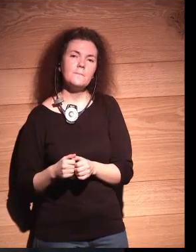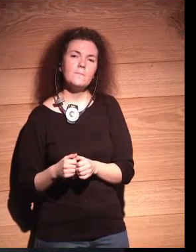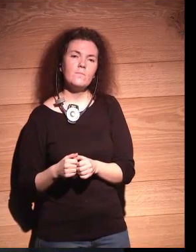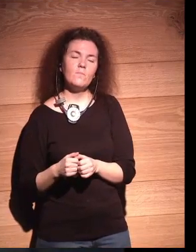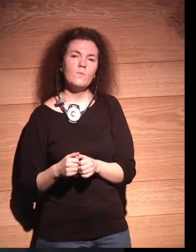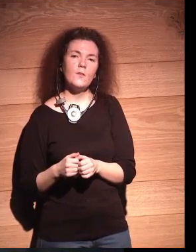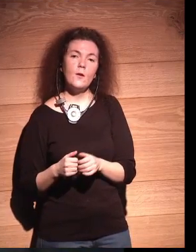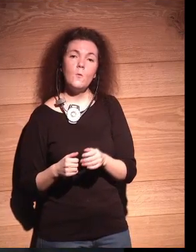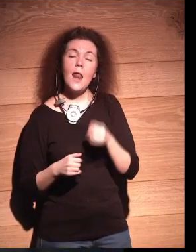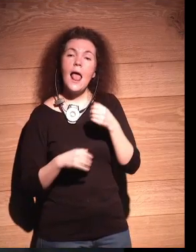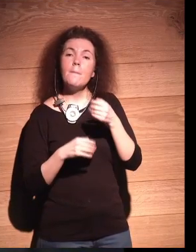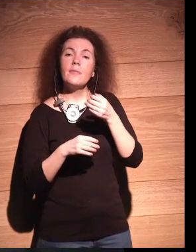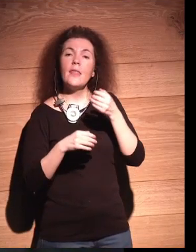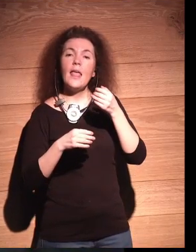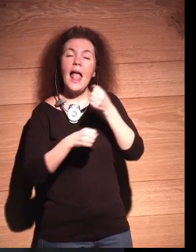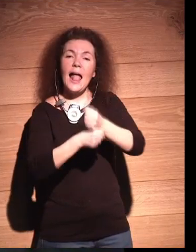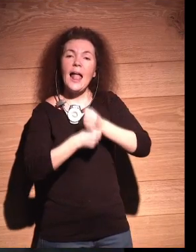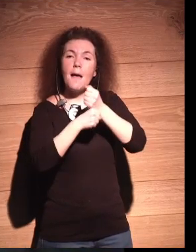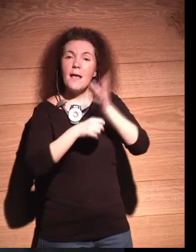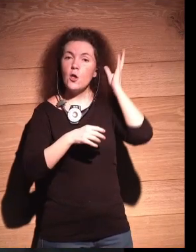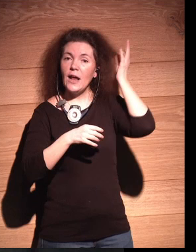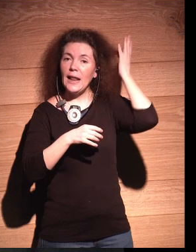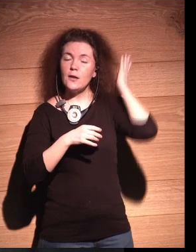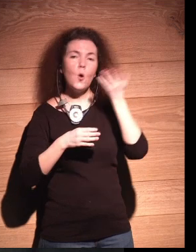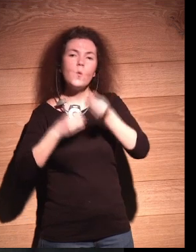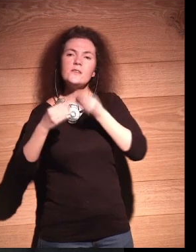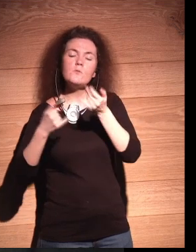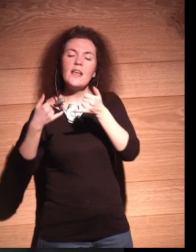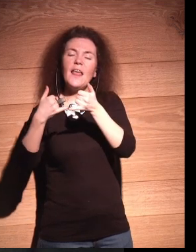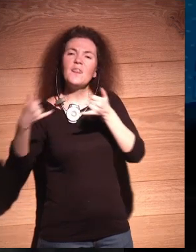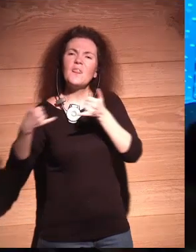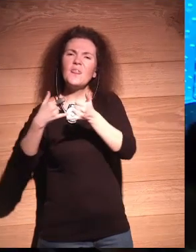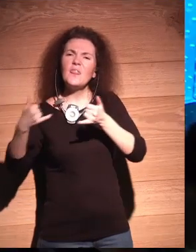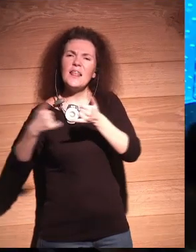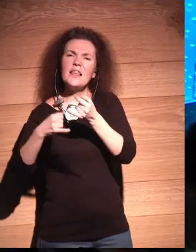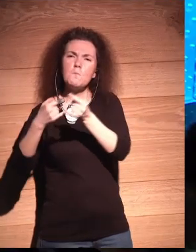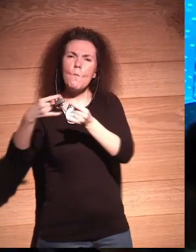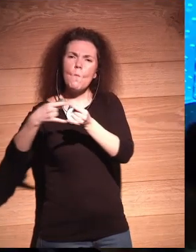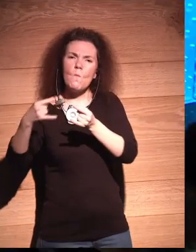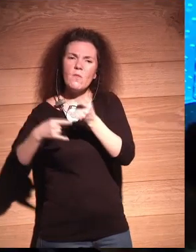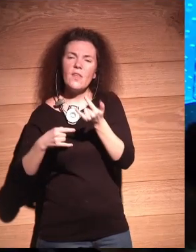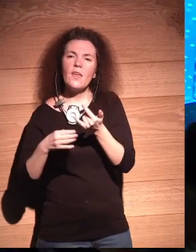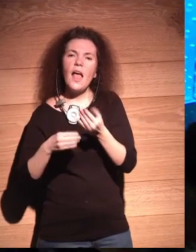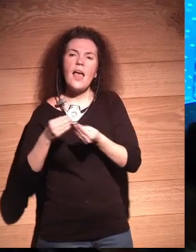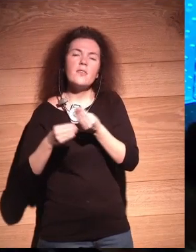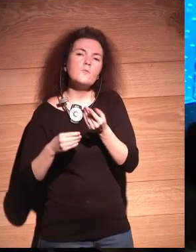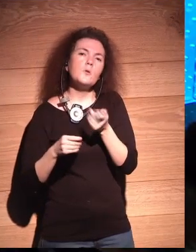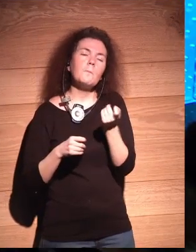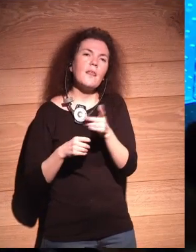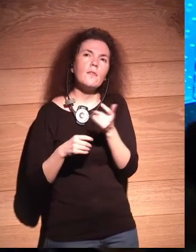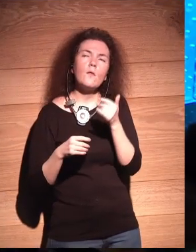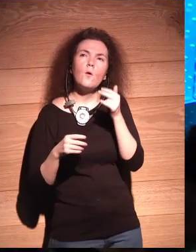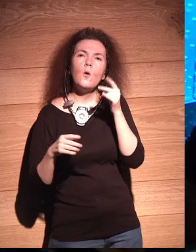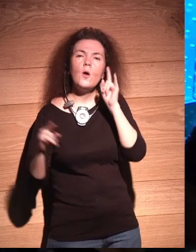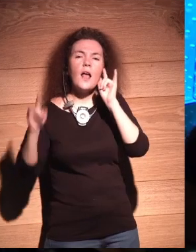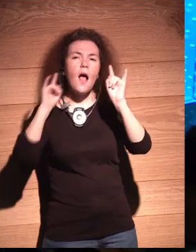it's you're making kind of like audio palindromes. So, which are not predictable palindromes like God